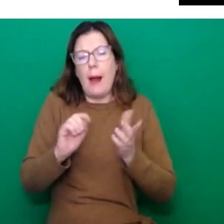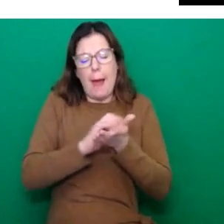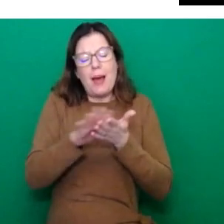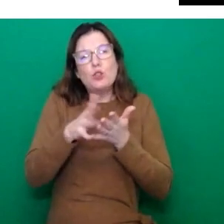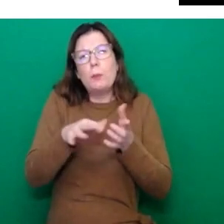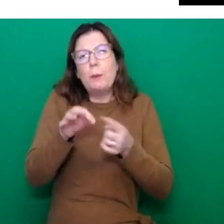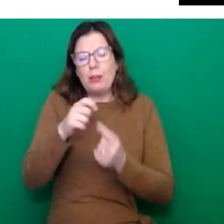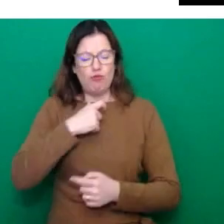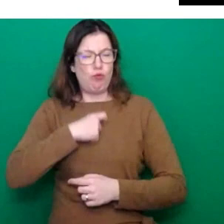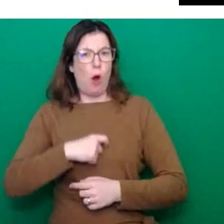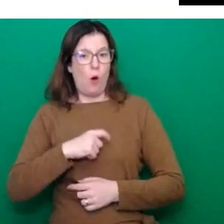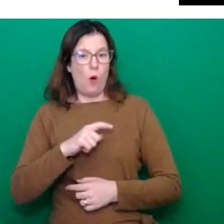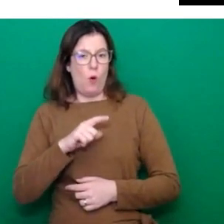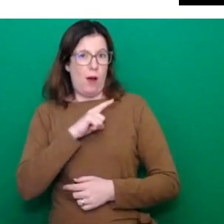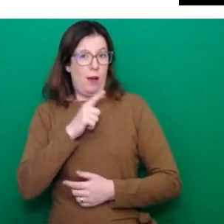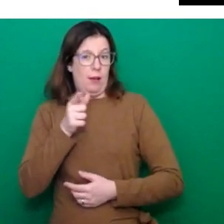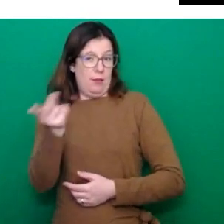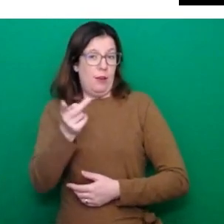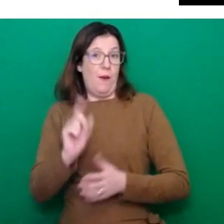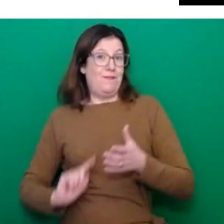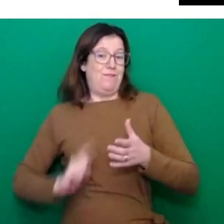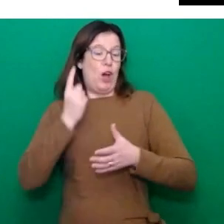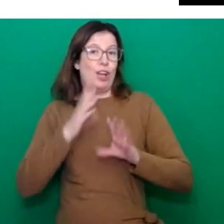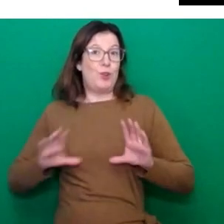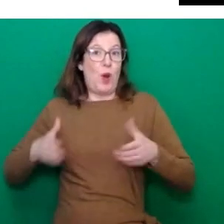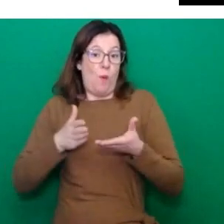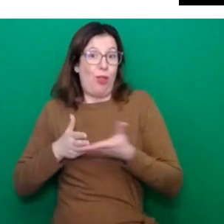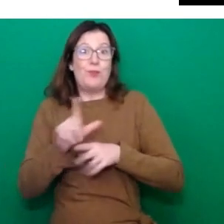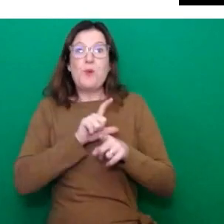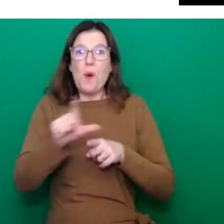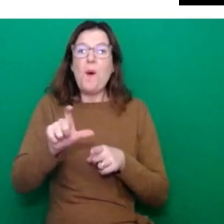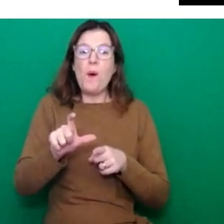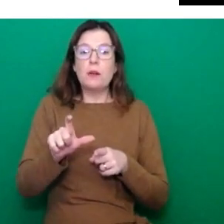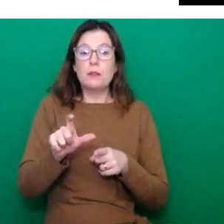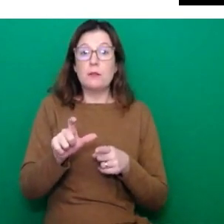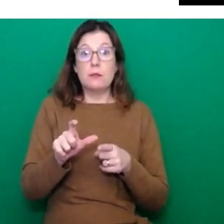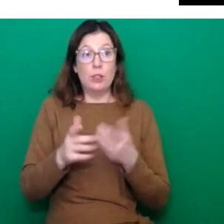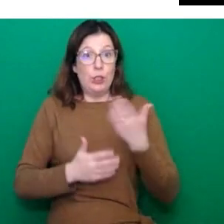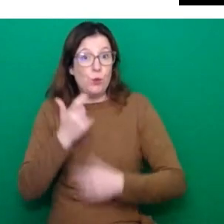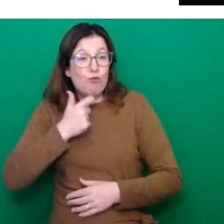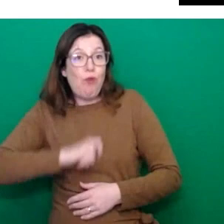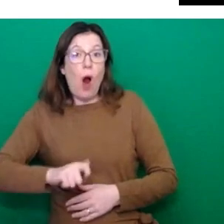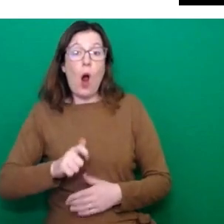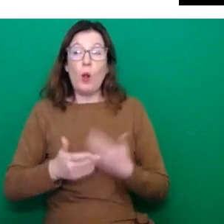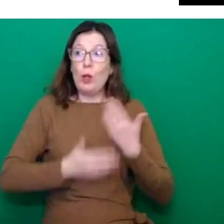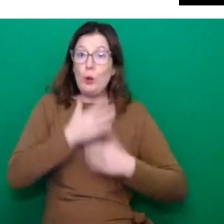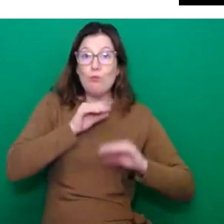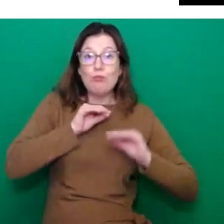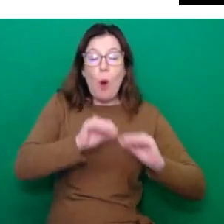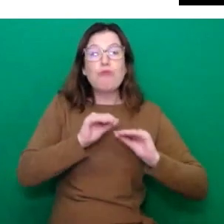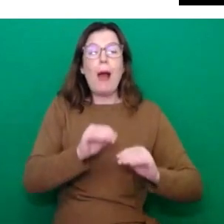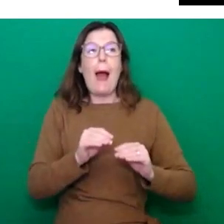MHWP role. As you've highlighted, you are the first cohort of students. This is a new role, a new program,